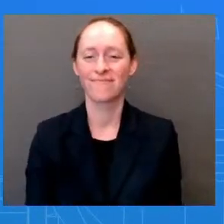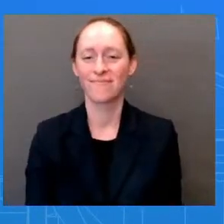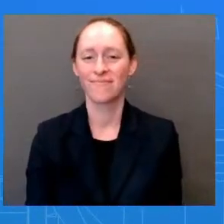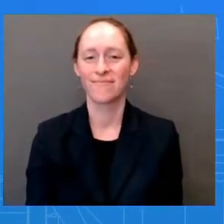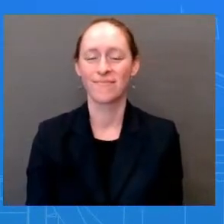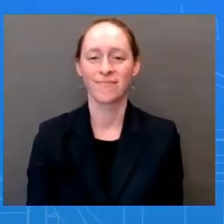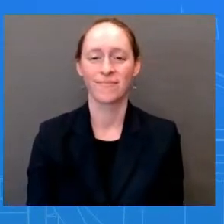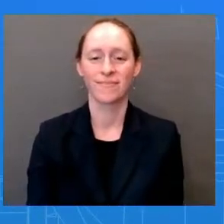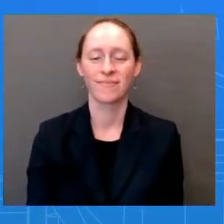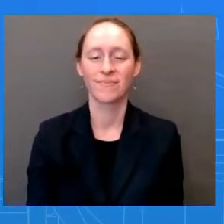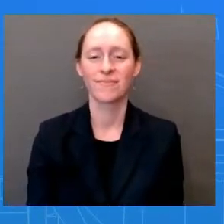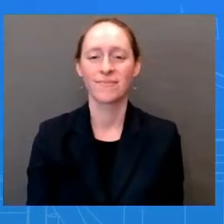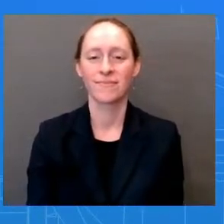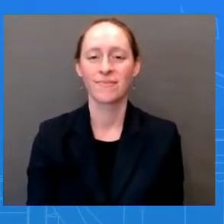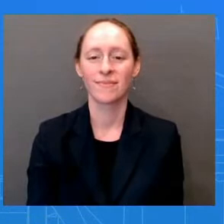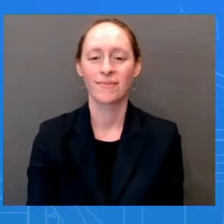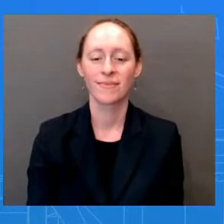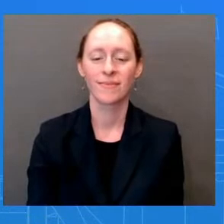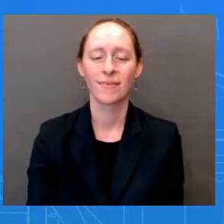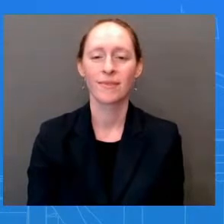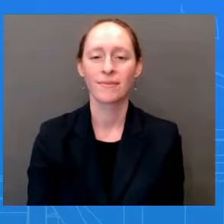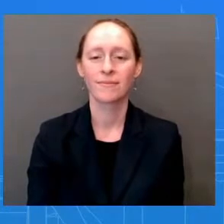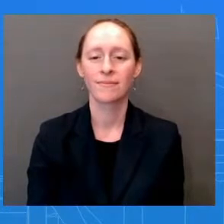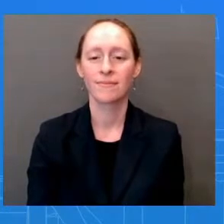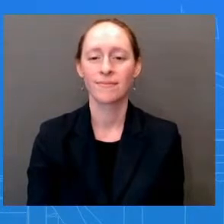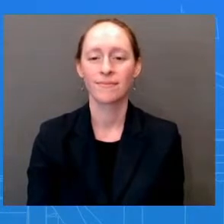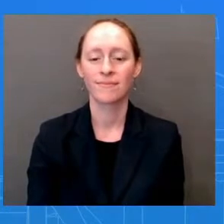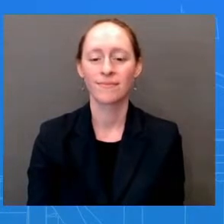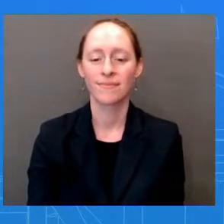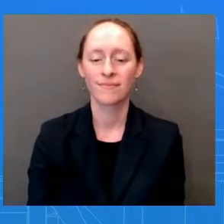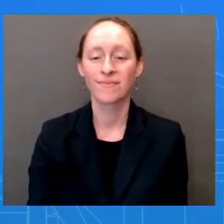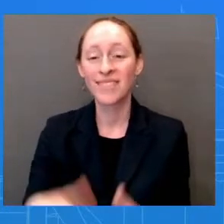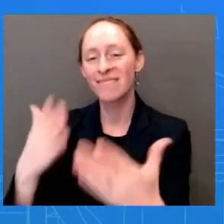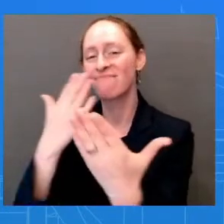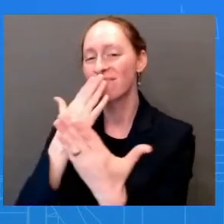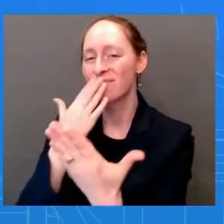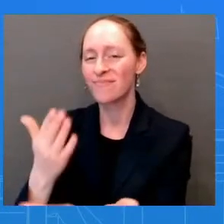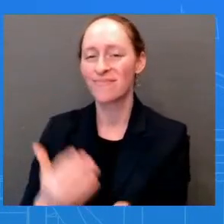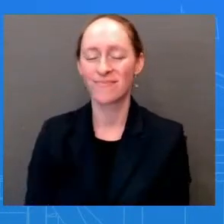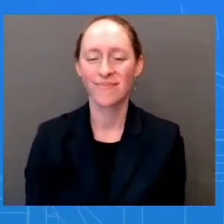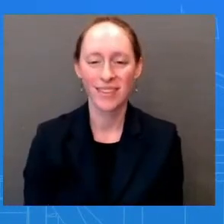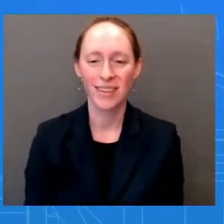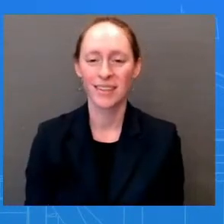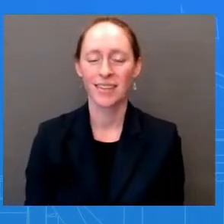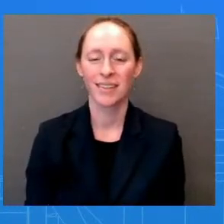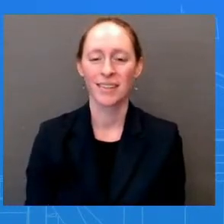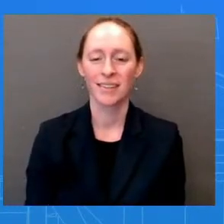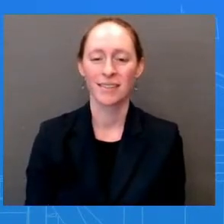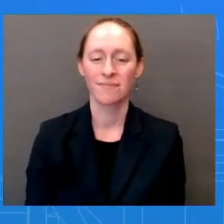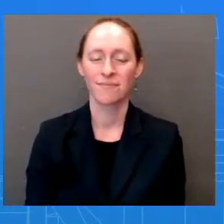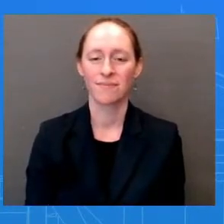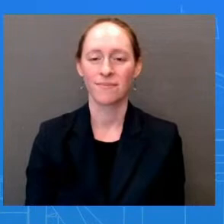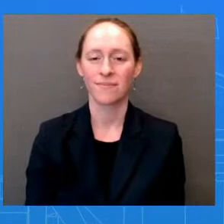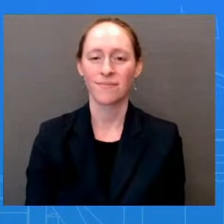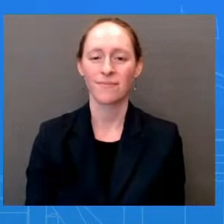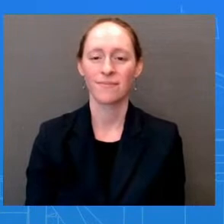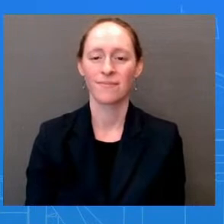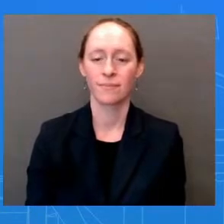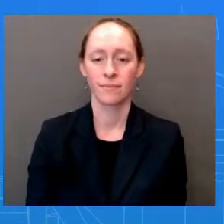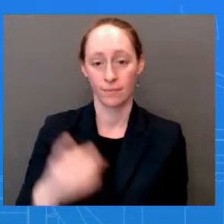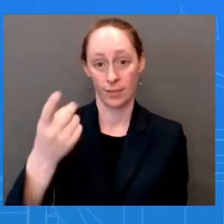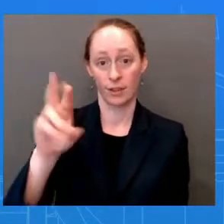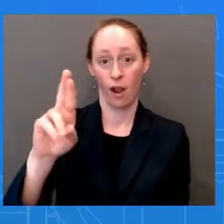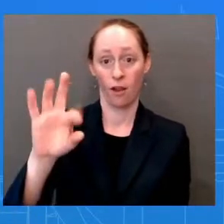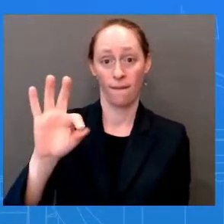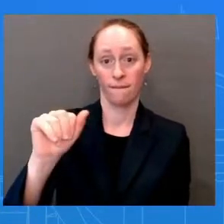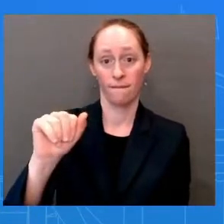Well, hard to follow Dr. Fauci, who I would argue has been the most important, consequential public servant in the United States in the